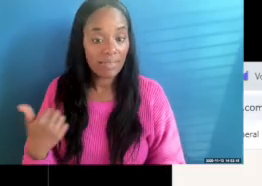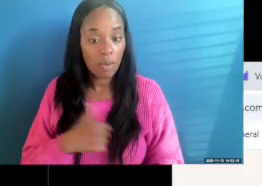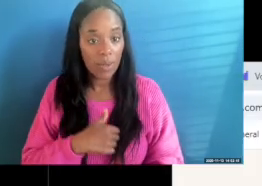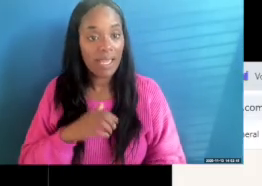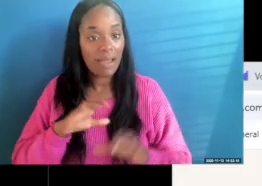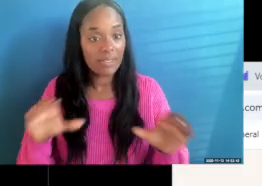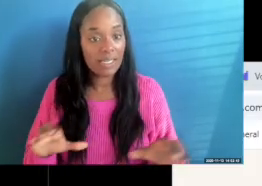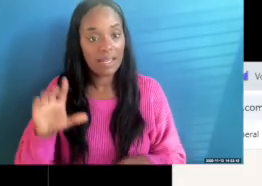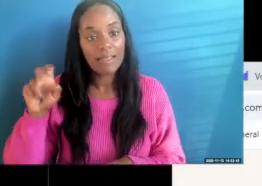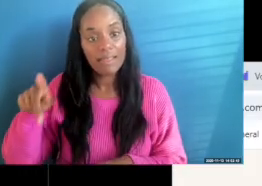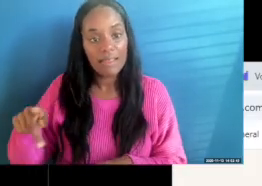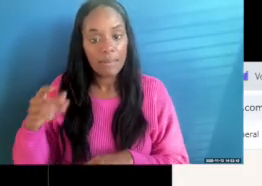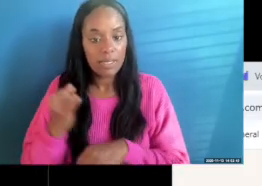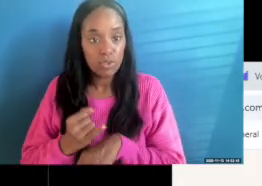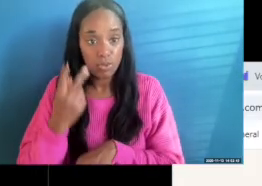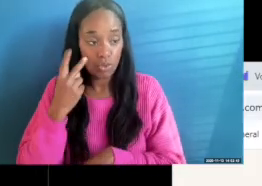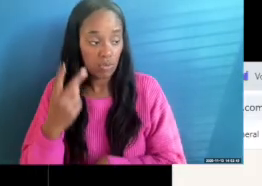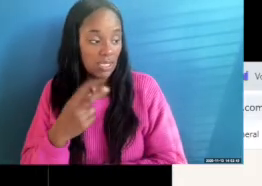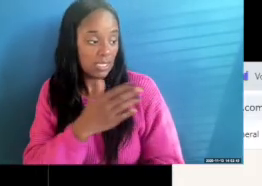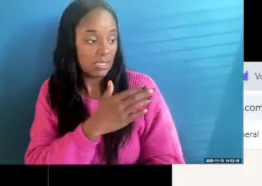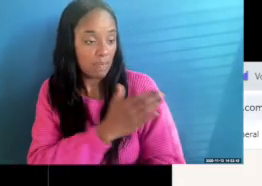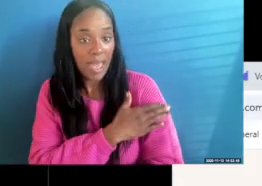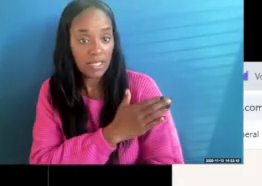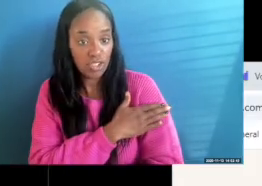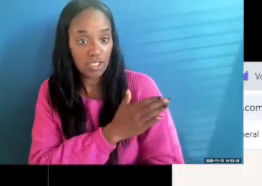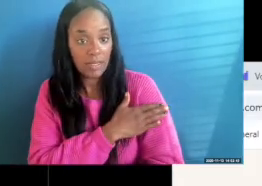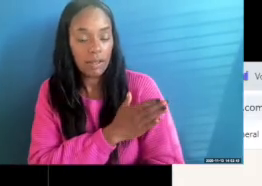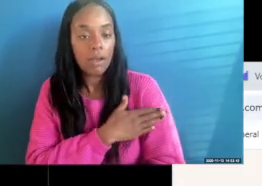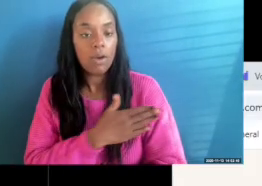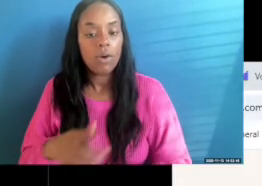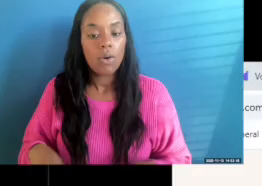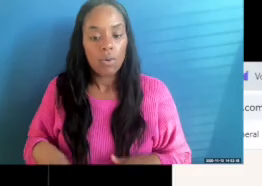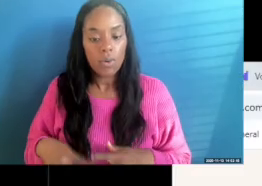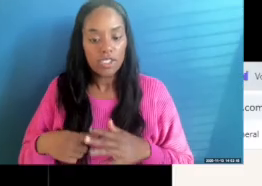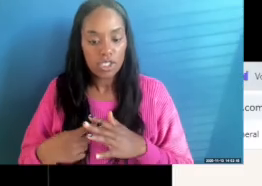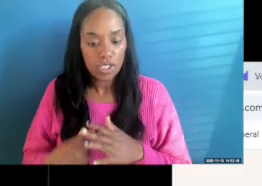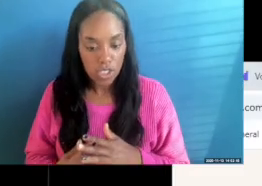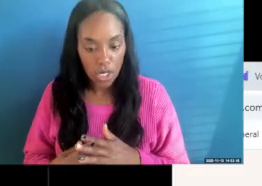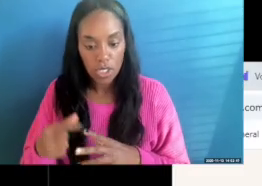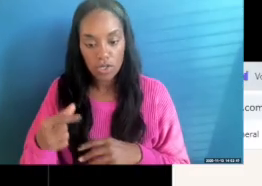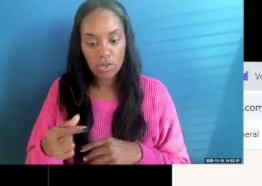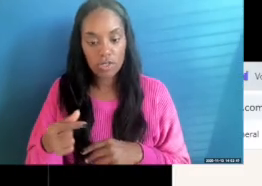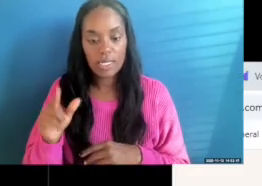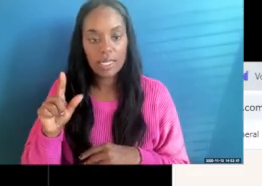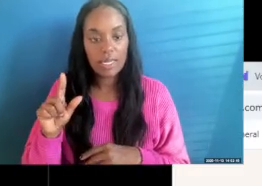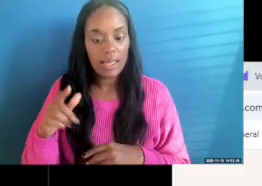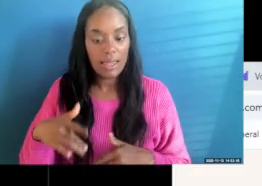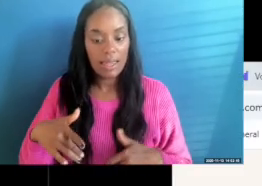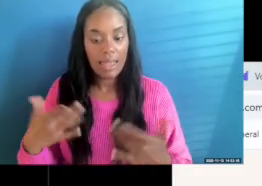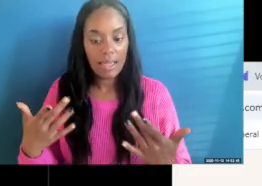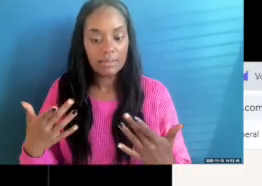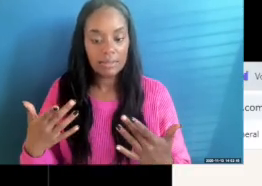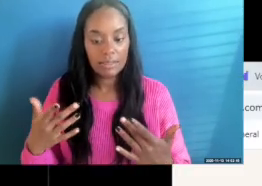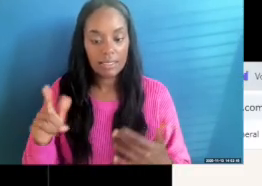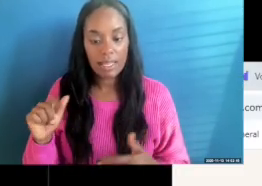school district. So anyways, so the challenges, it's just not environmental, economic, opportunity.